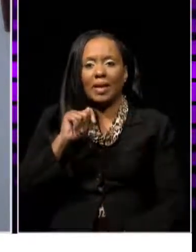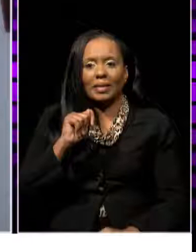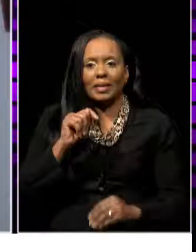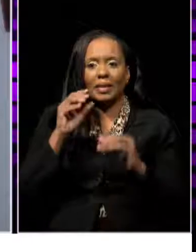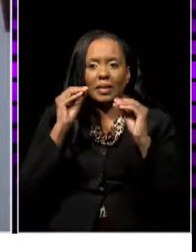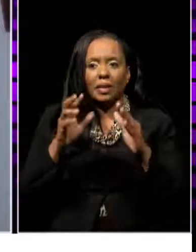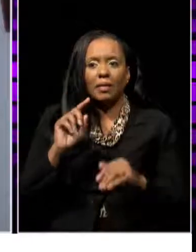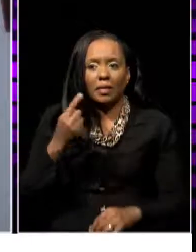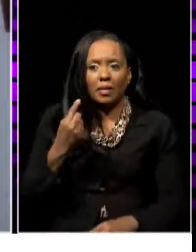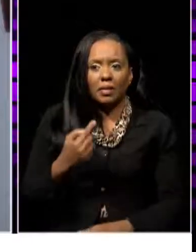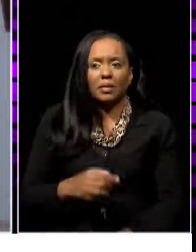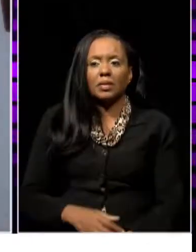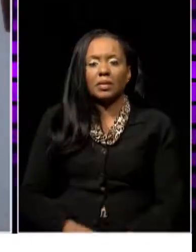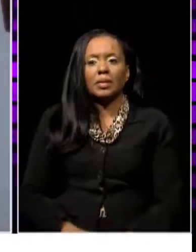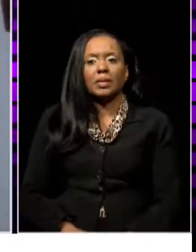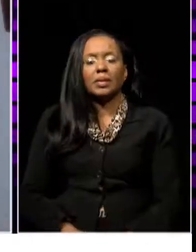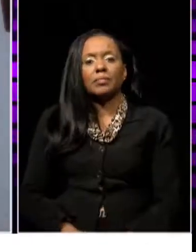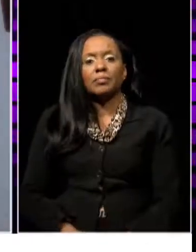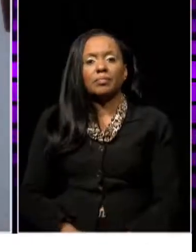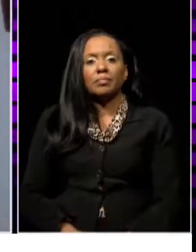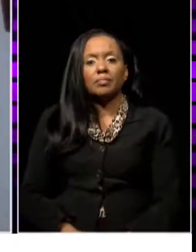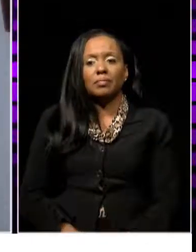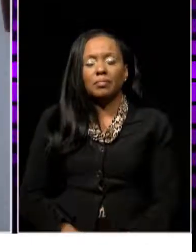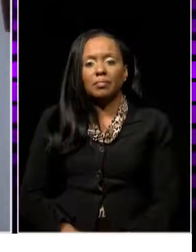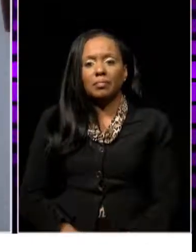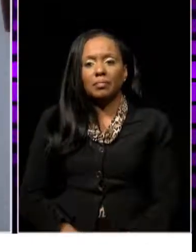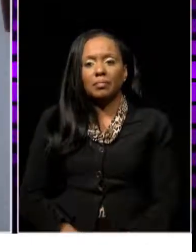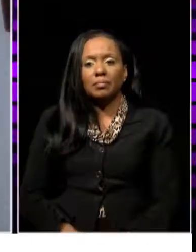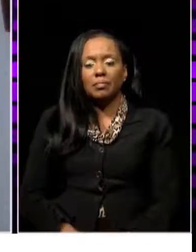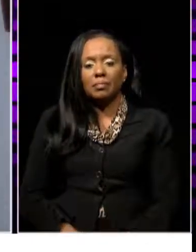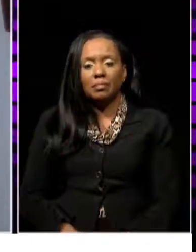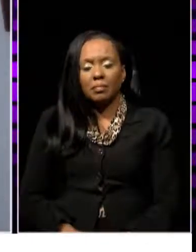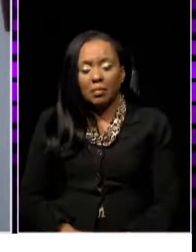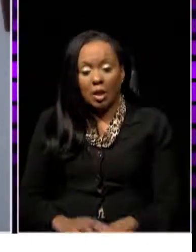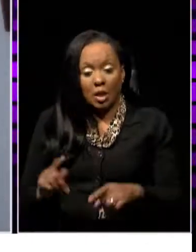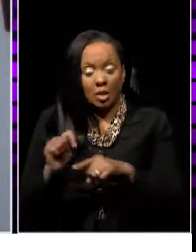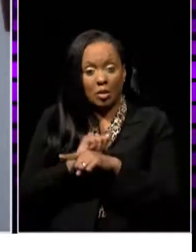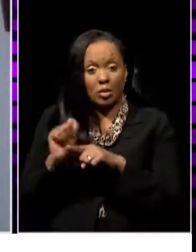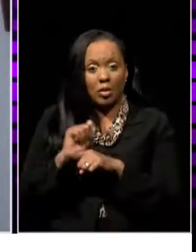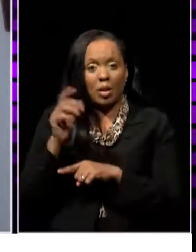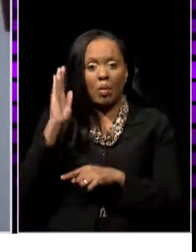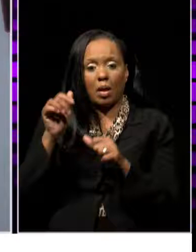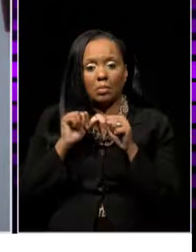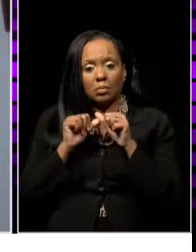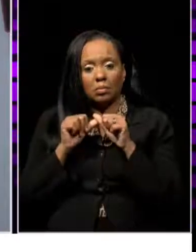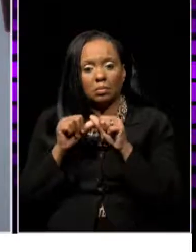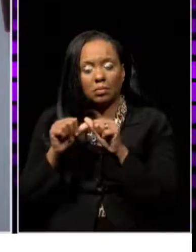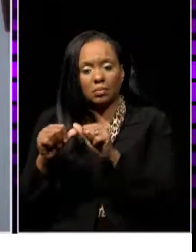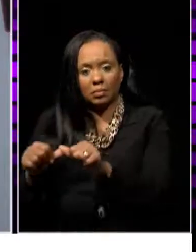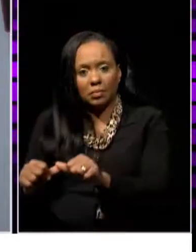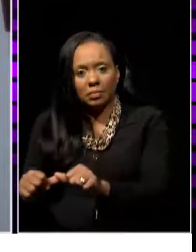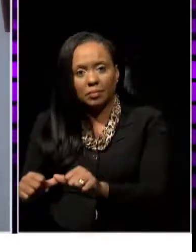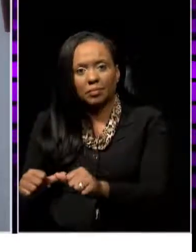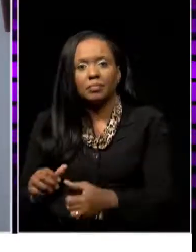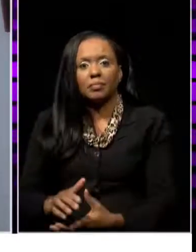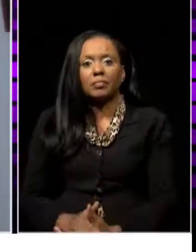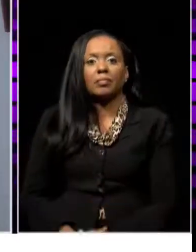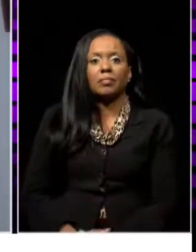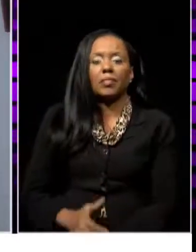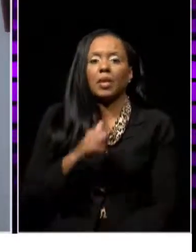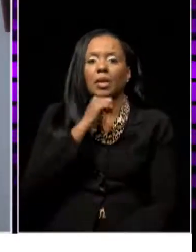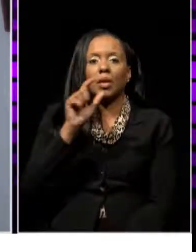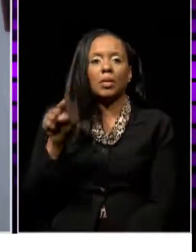training is that it is ongoing. It is not something that we are doing just at the